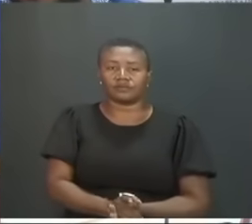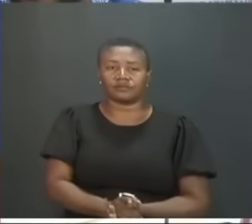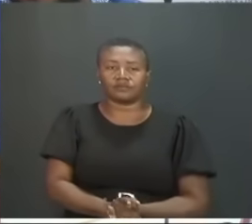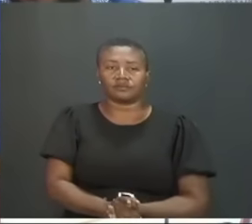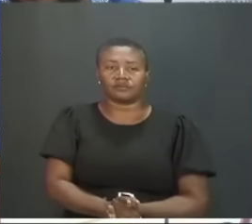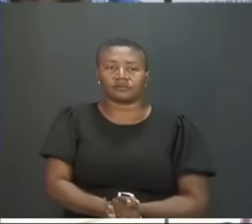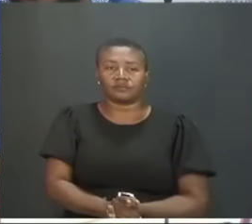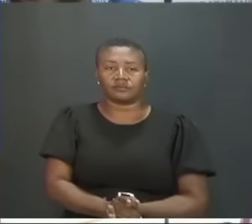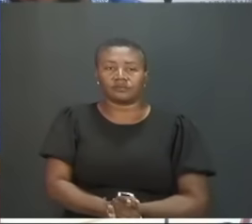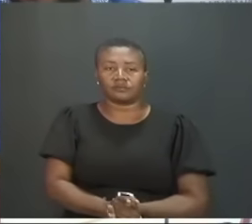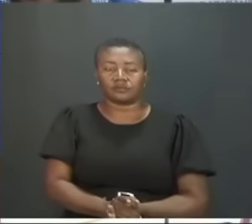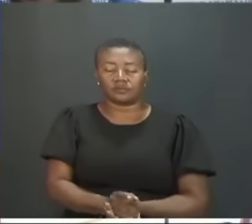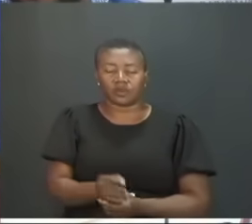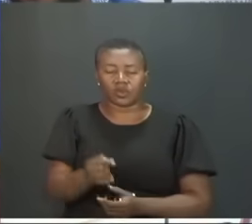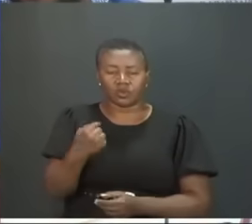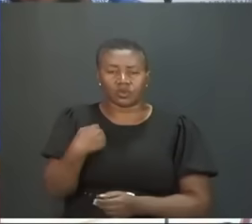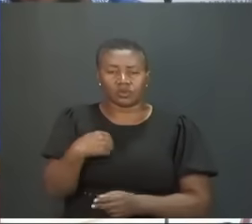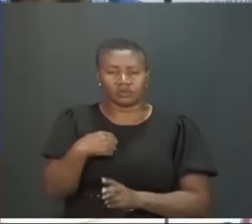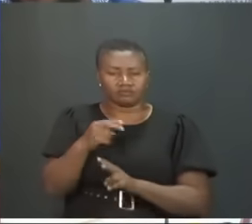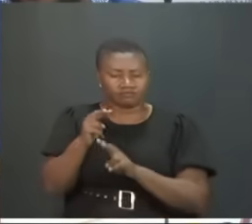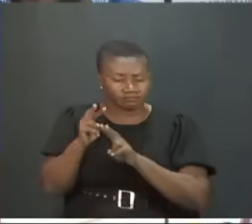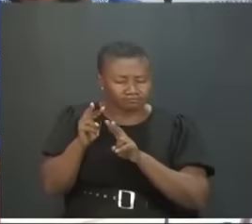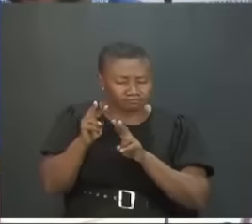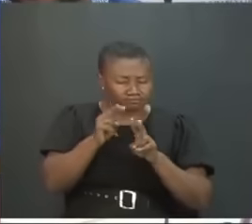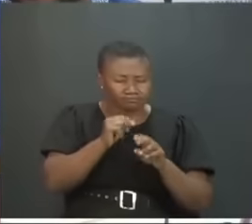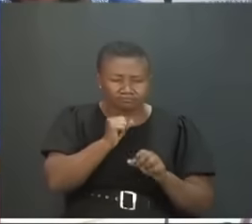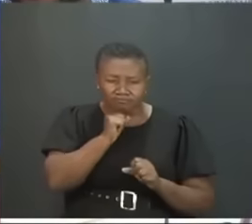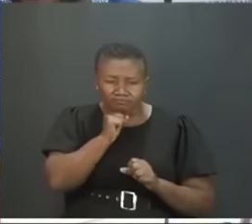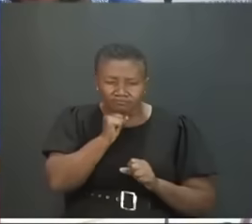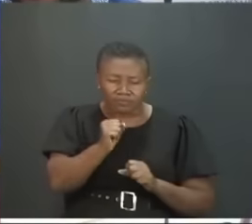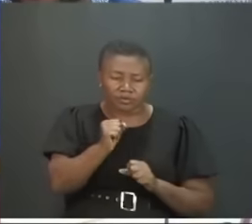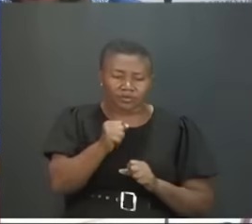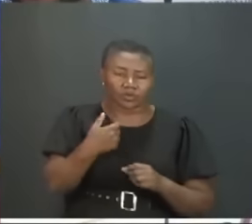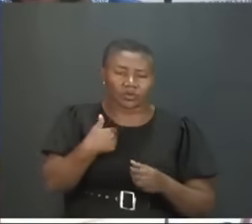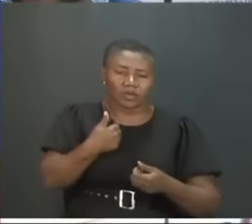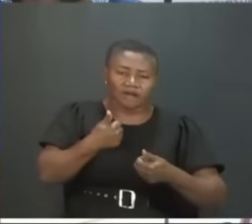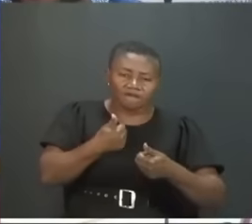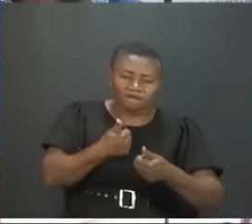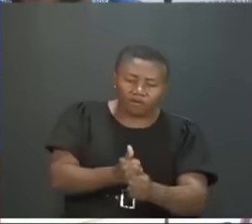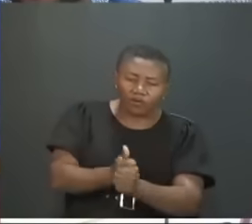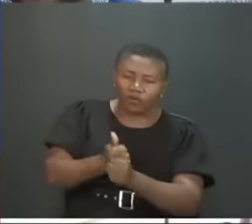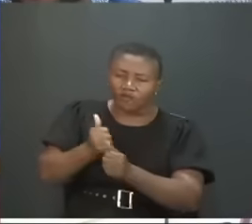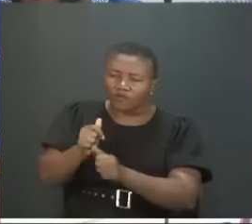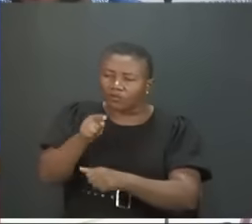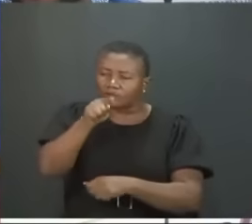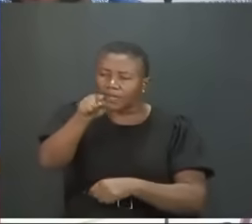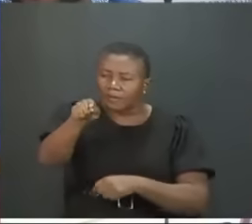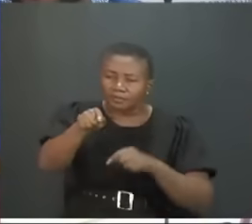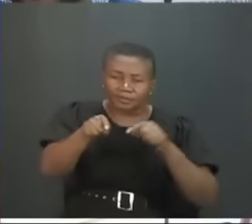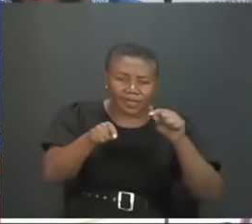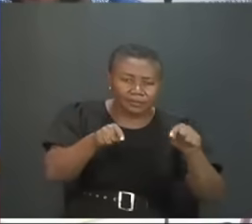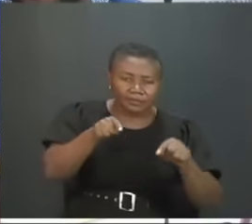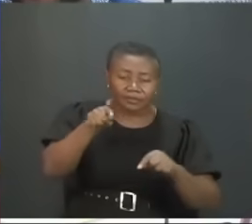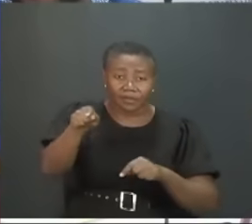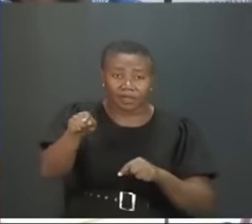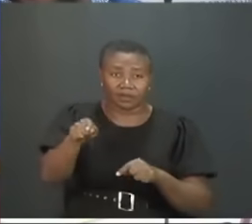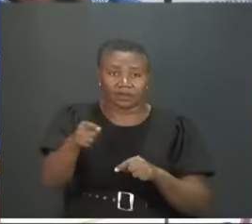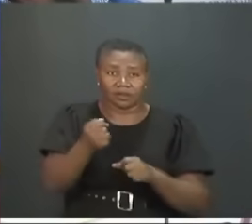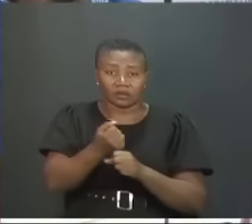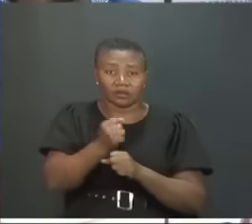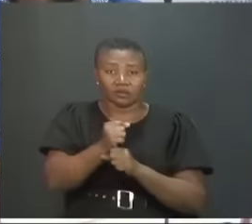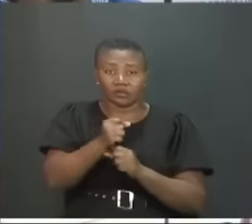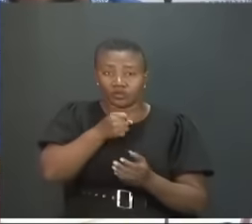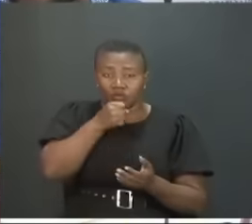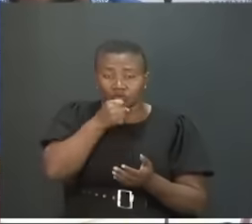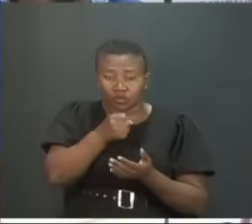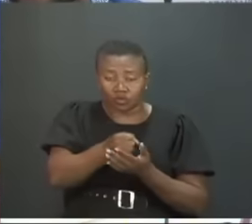We were very vigilant enough. We followed it to the clerk's office and ensured that same had